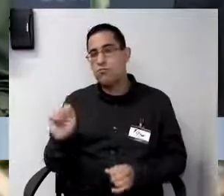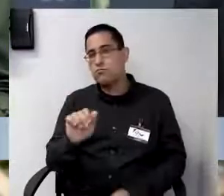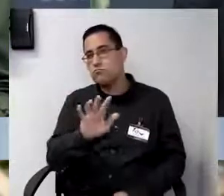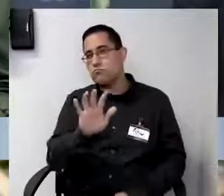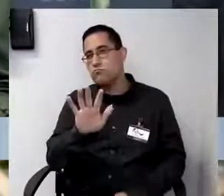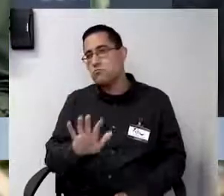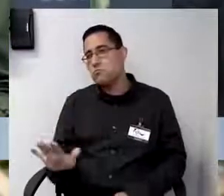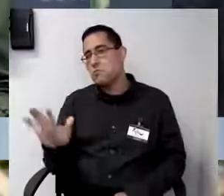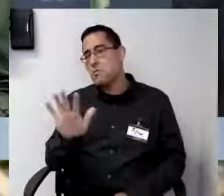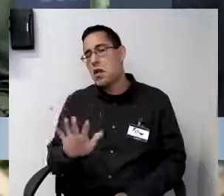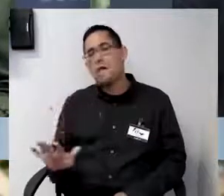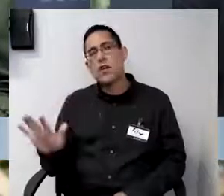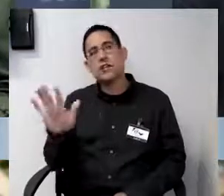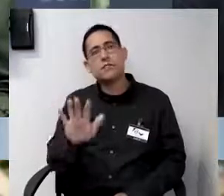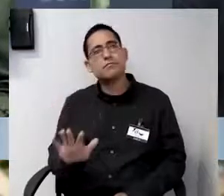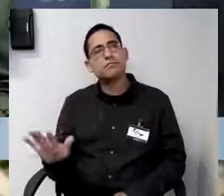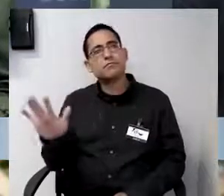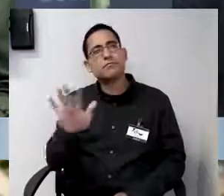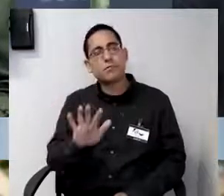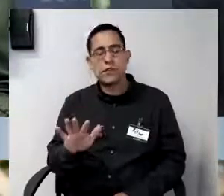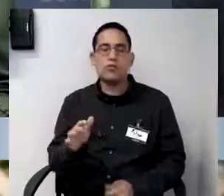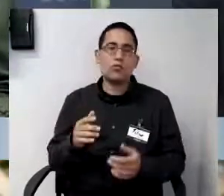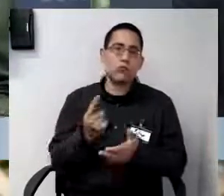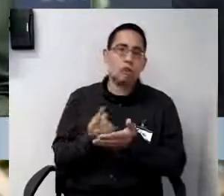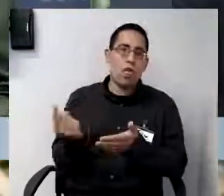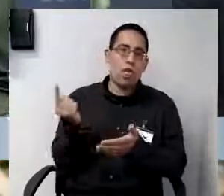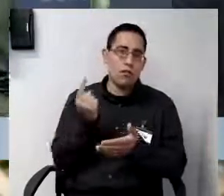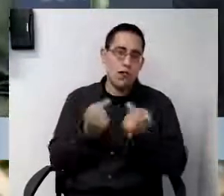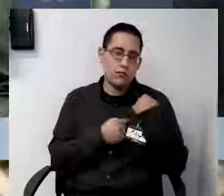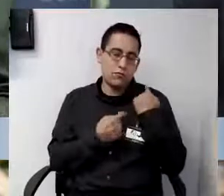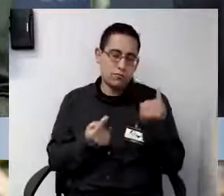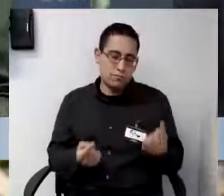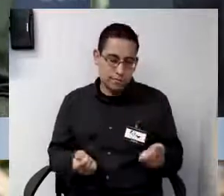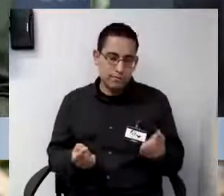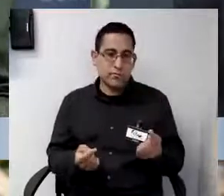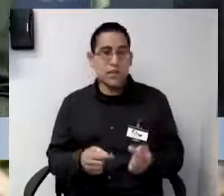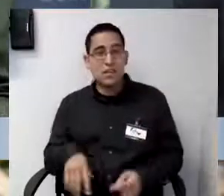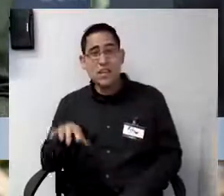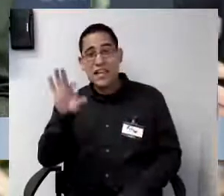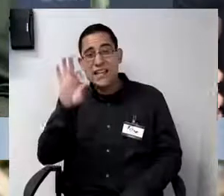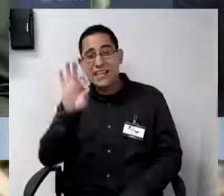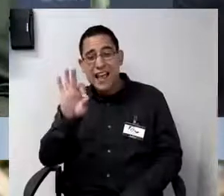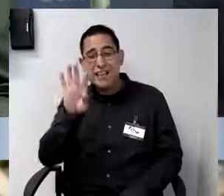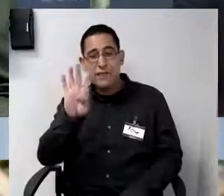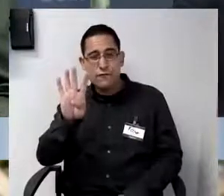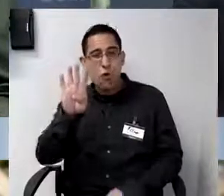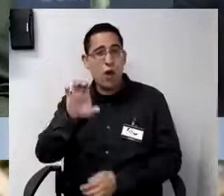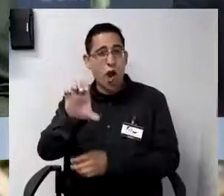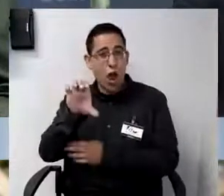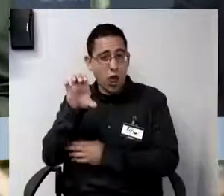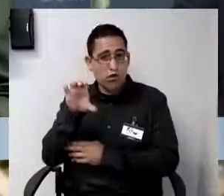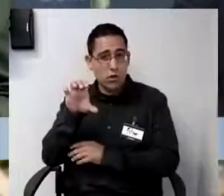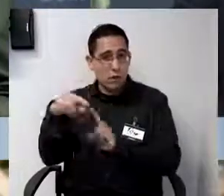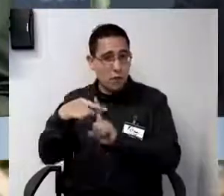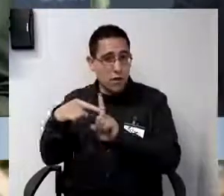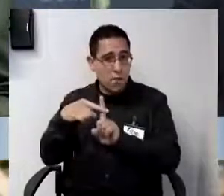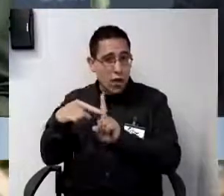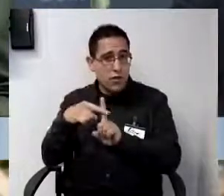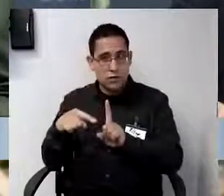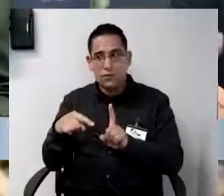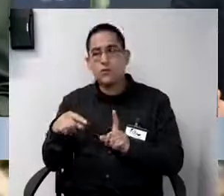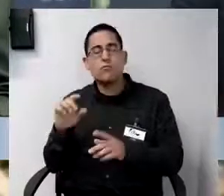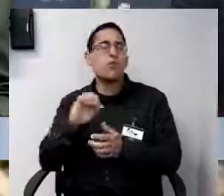7 days, we're averaging just over 9,400 positive cases every day